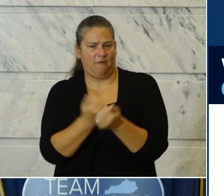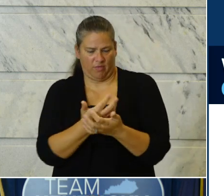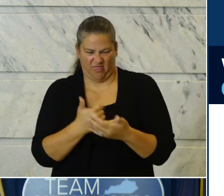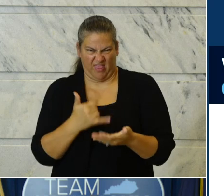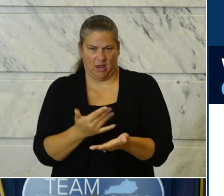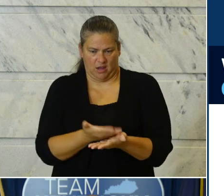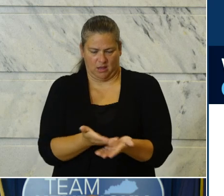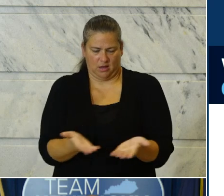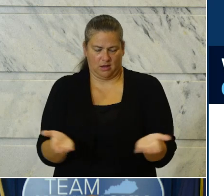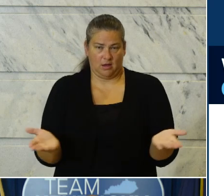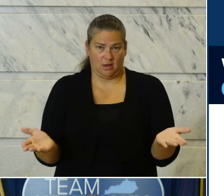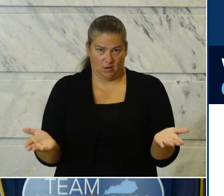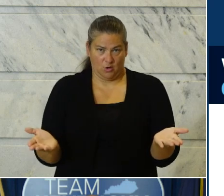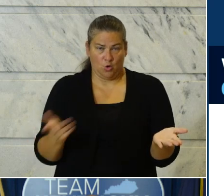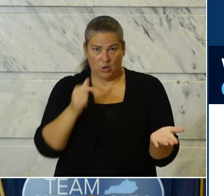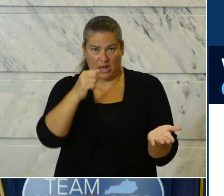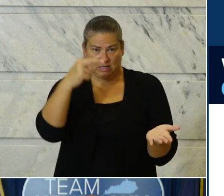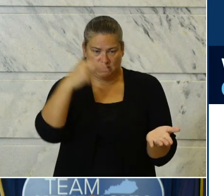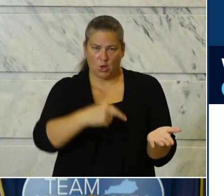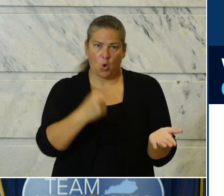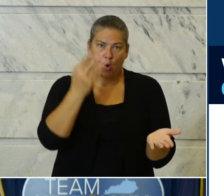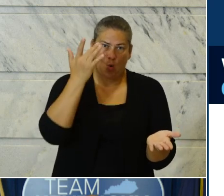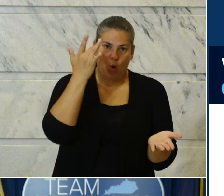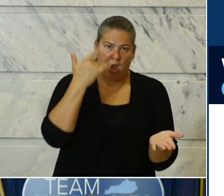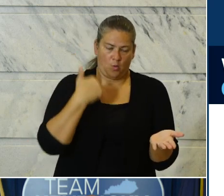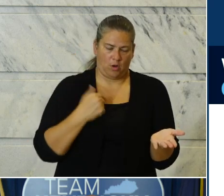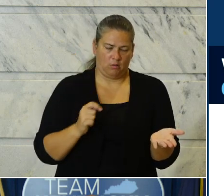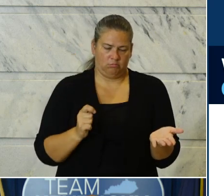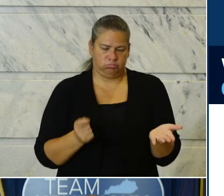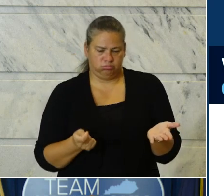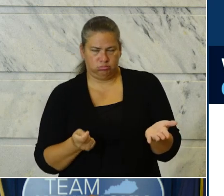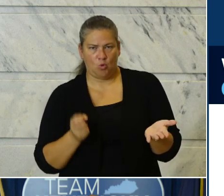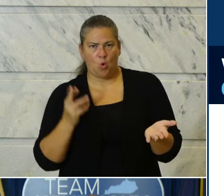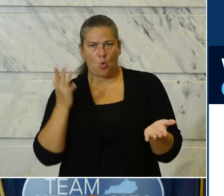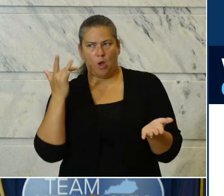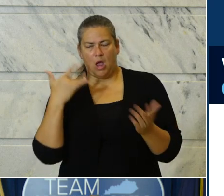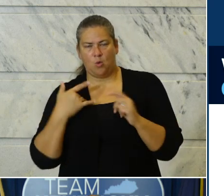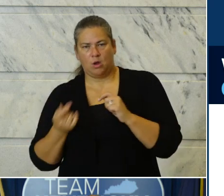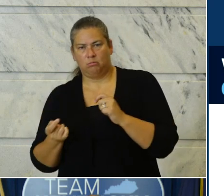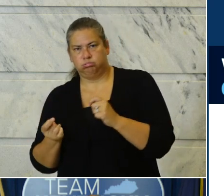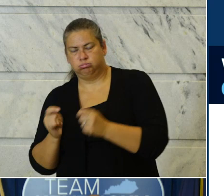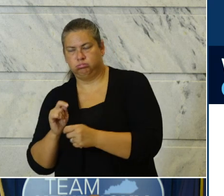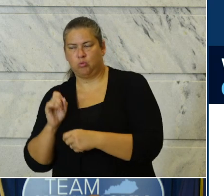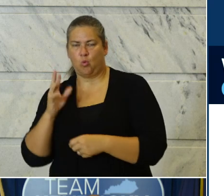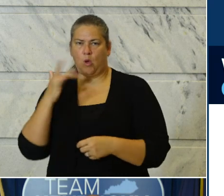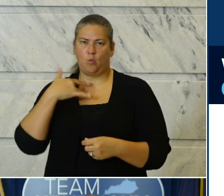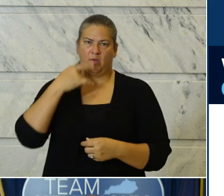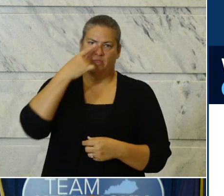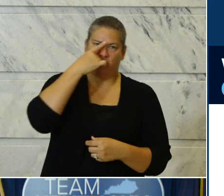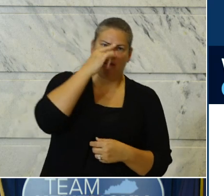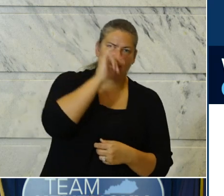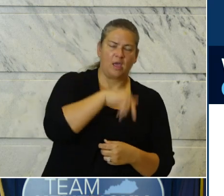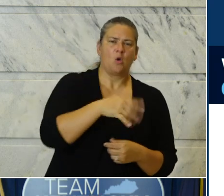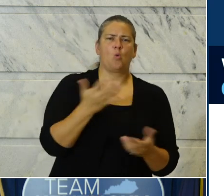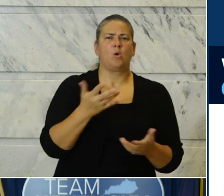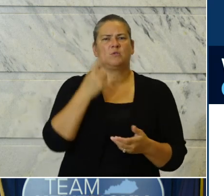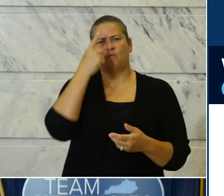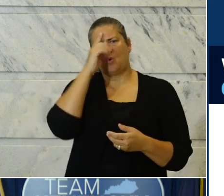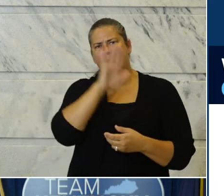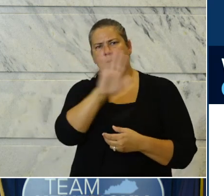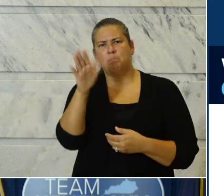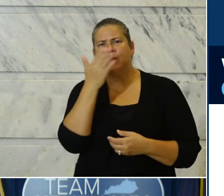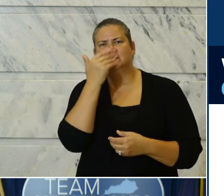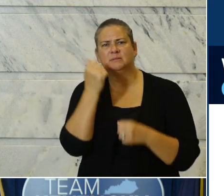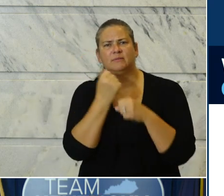a continuously evolving situation to recommend what we think is hopefully in our all collective best interests and safety. So the White